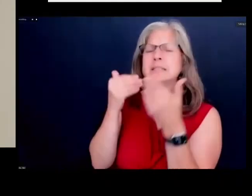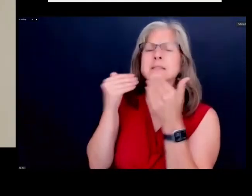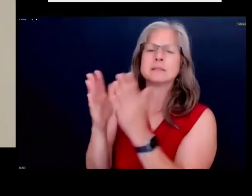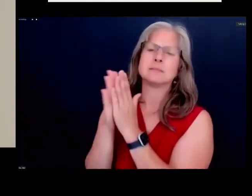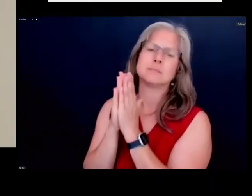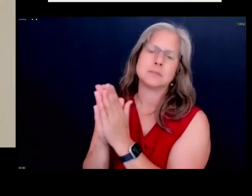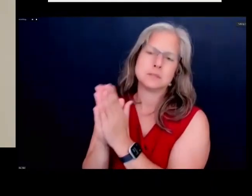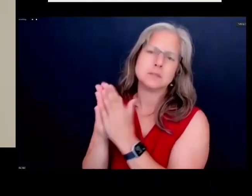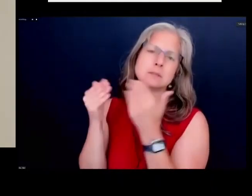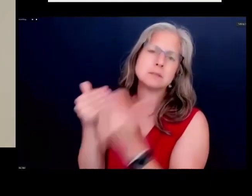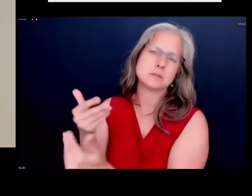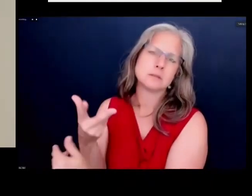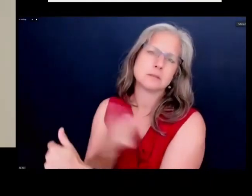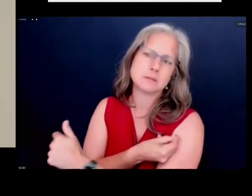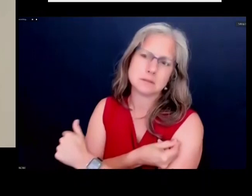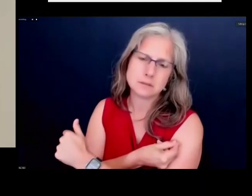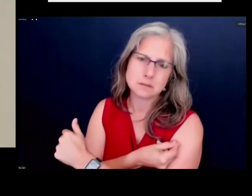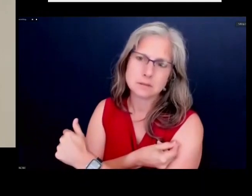get it.